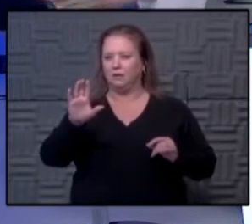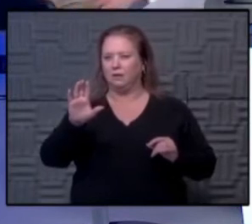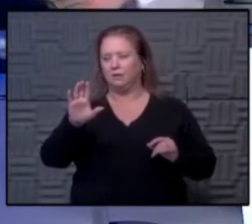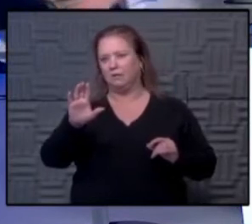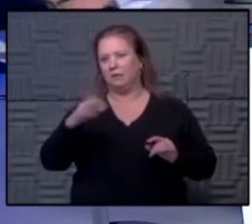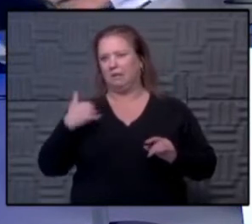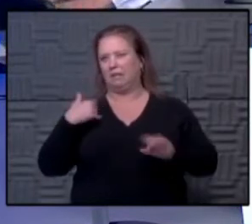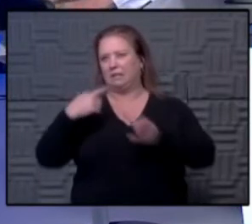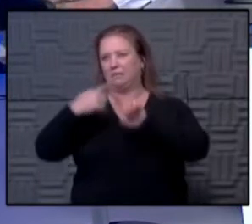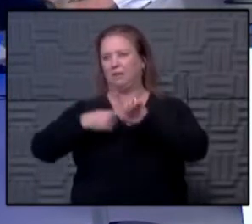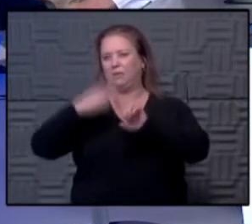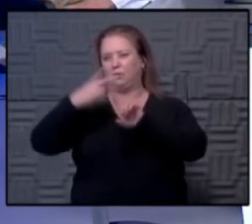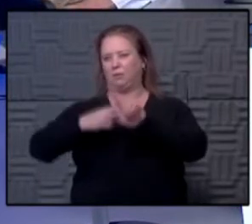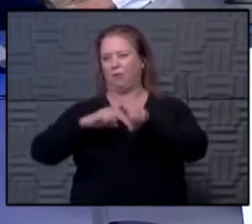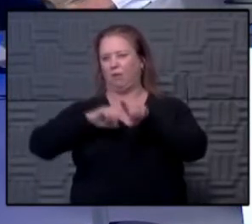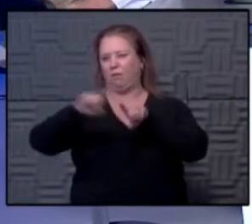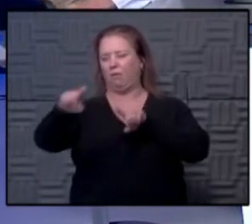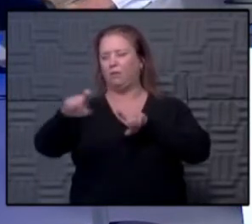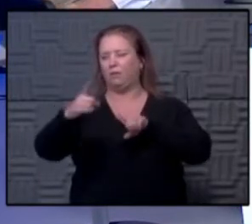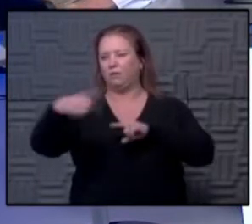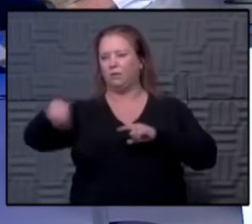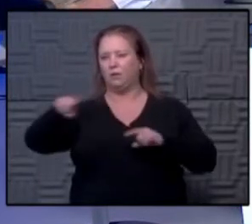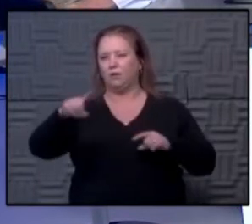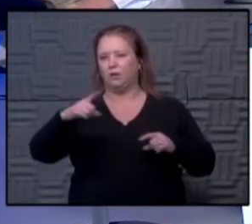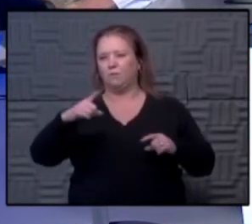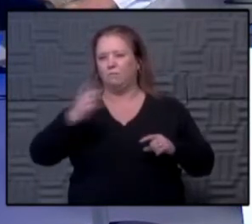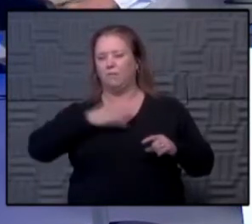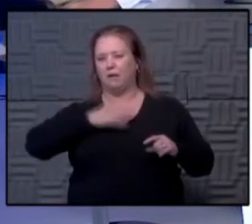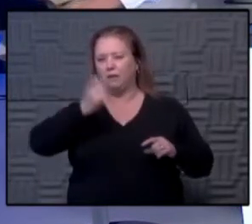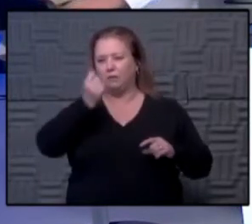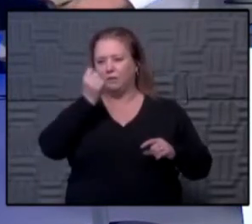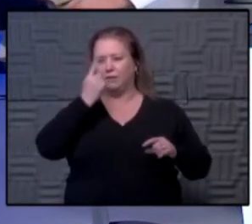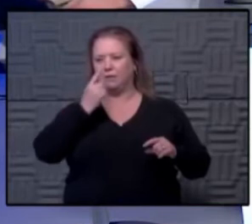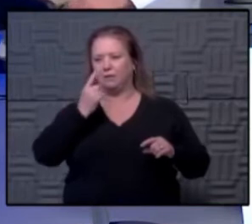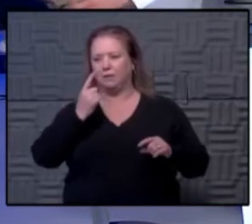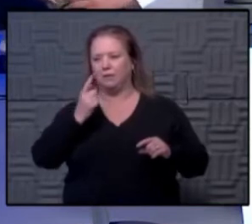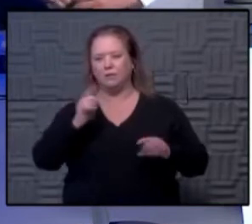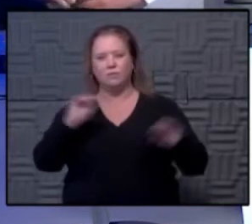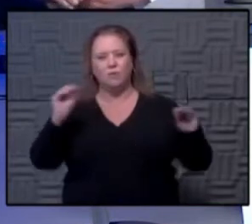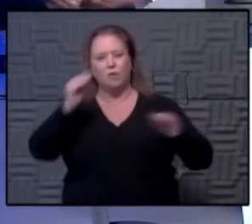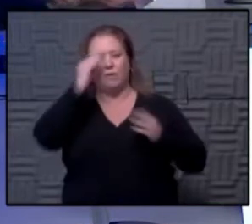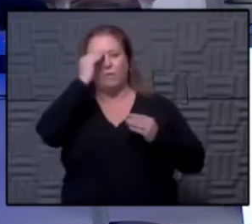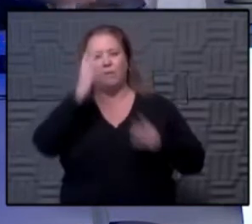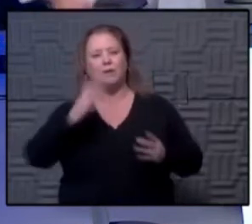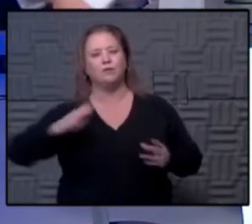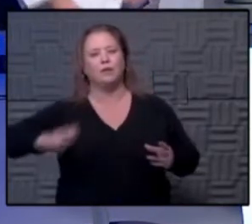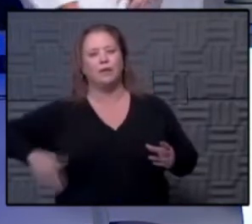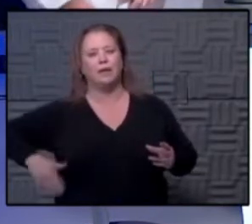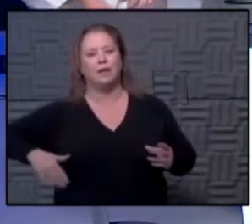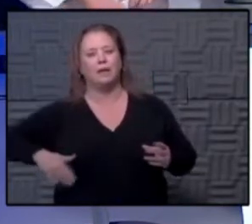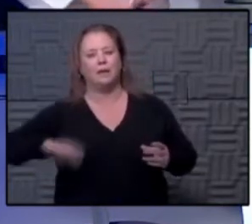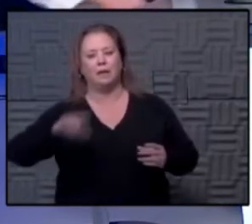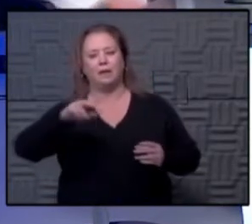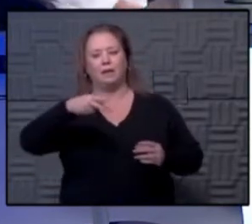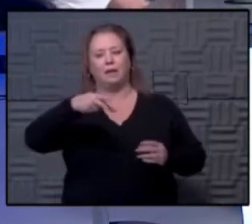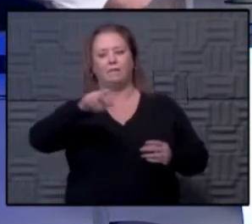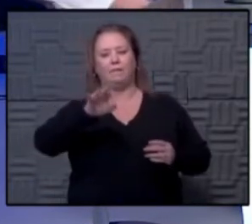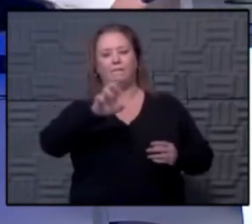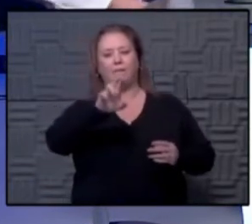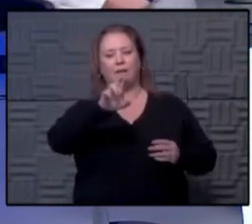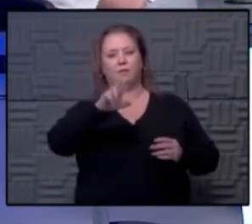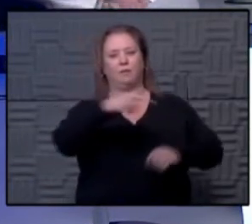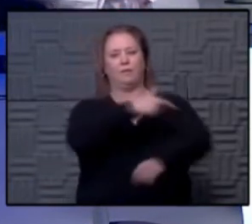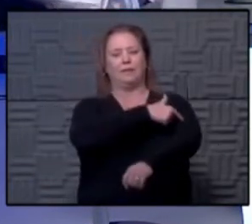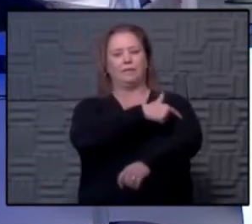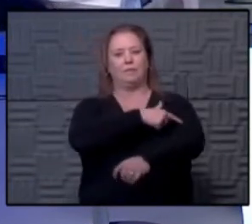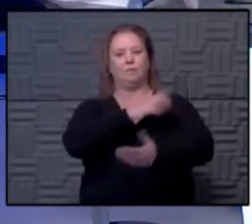even a month or two ago, that there was not information yet whether or not the Pfizer vaccine would